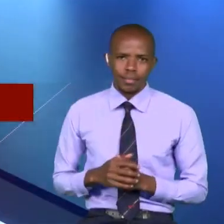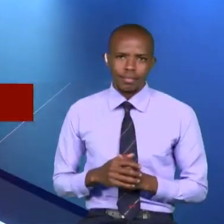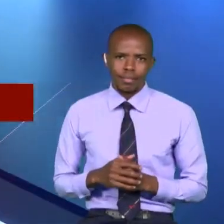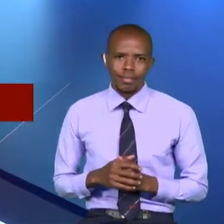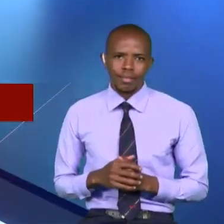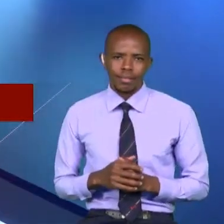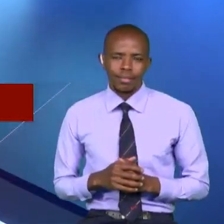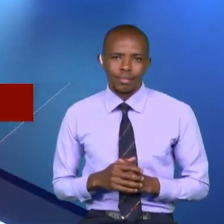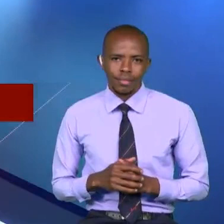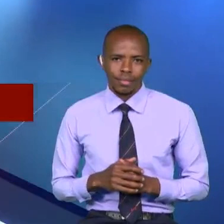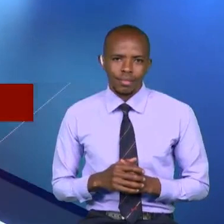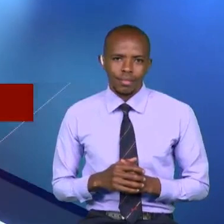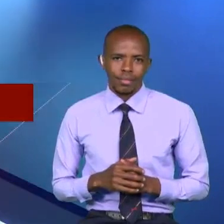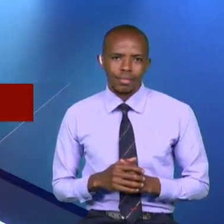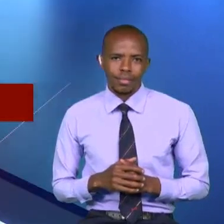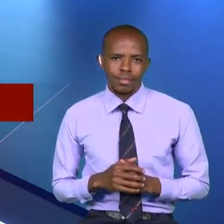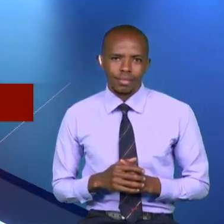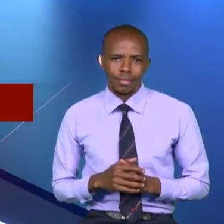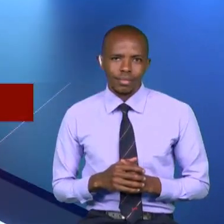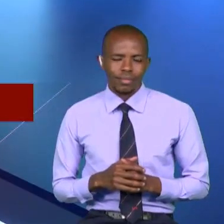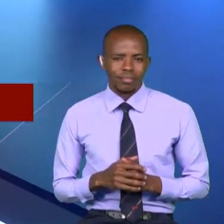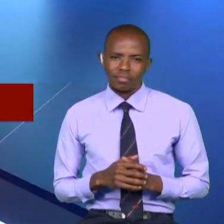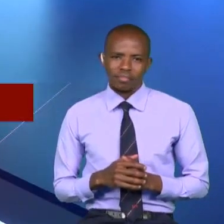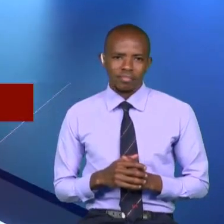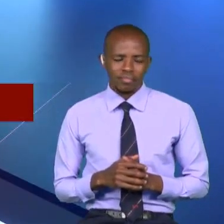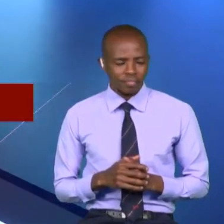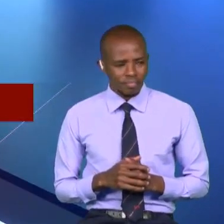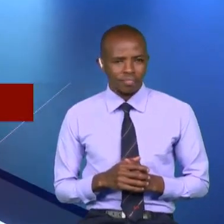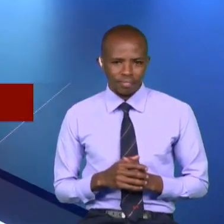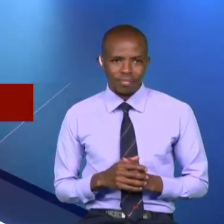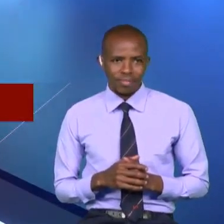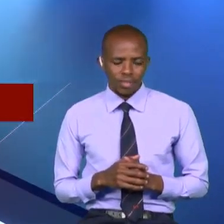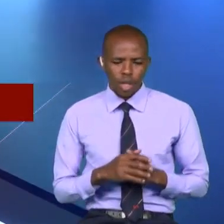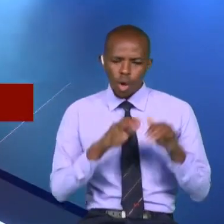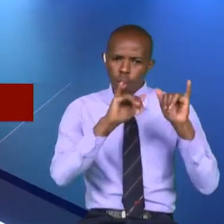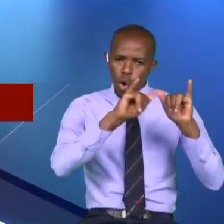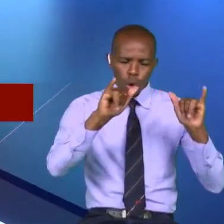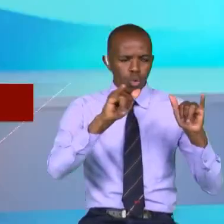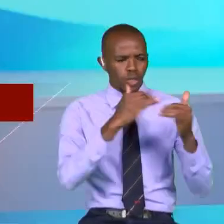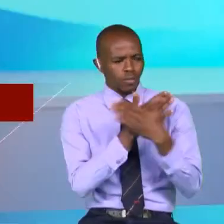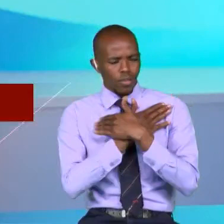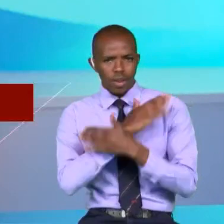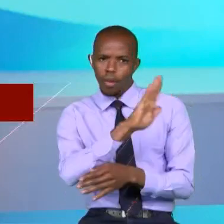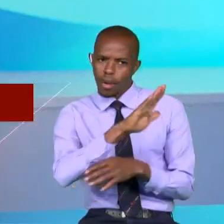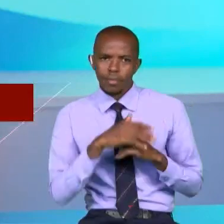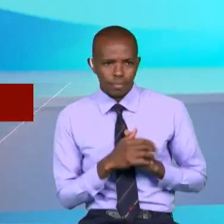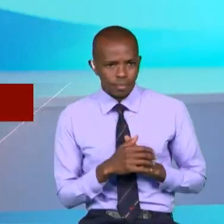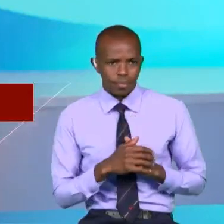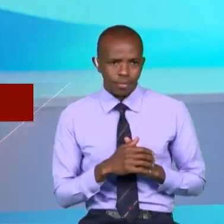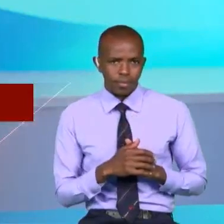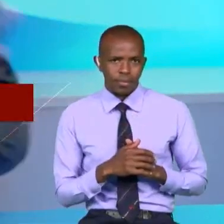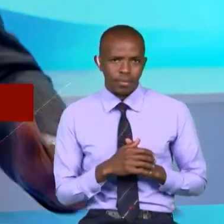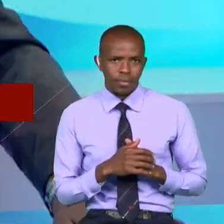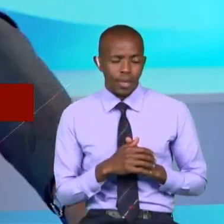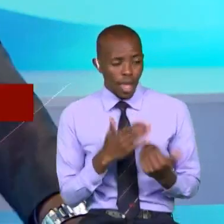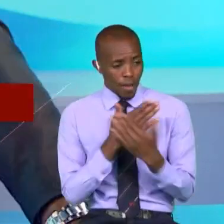down. Somebody can sue you to your last cent. Davidson. Yes. Those are your friends. You've actually told me